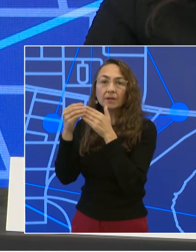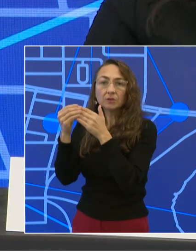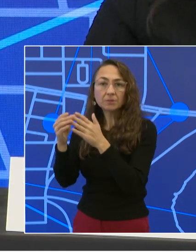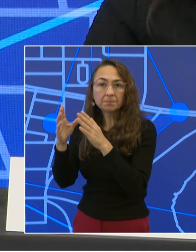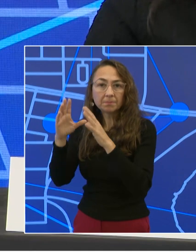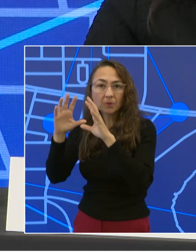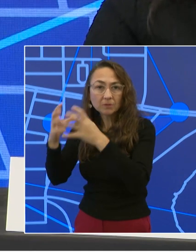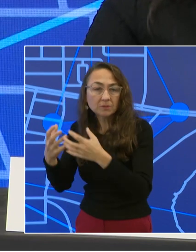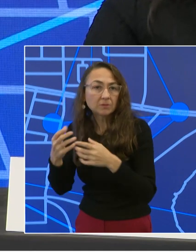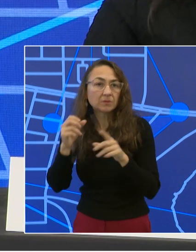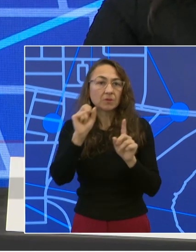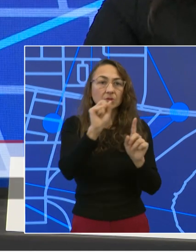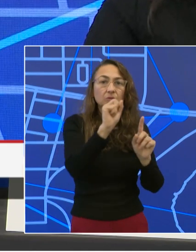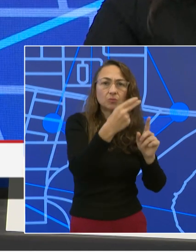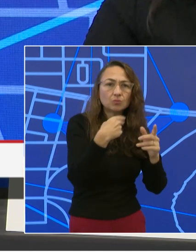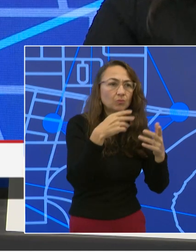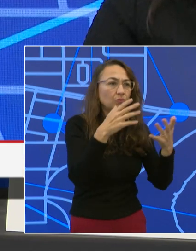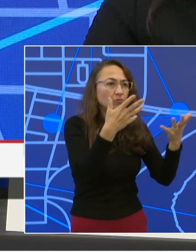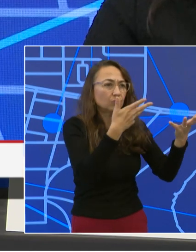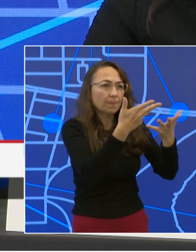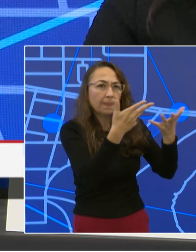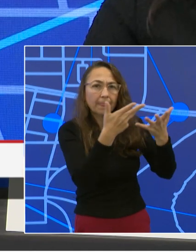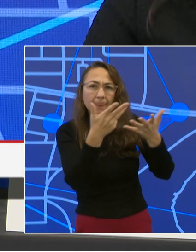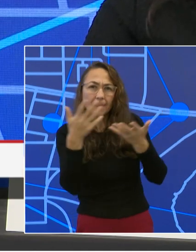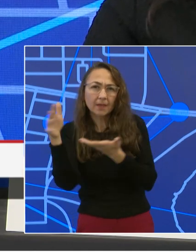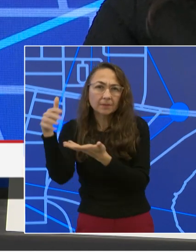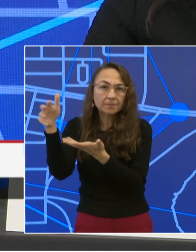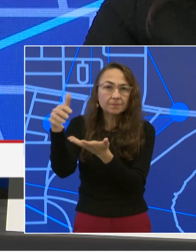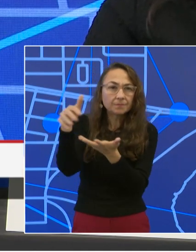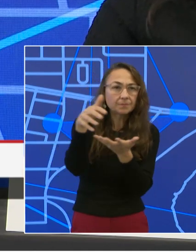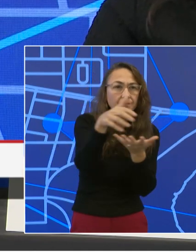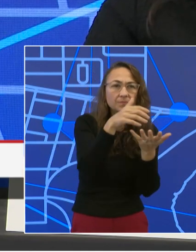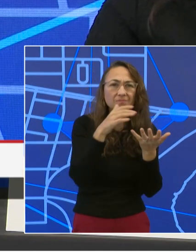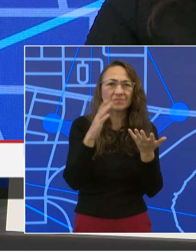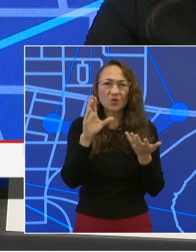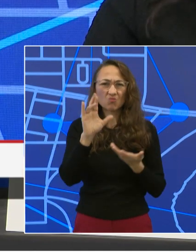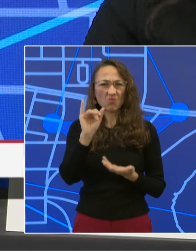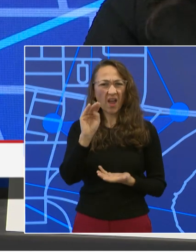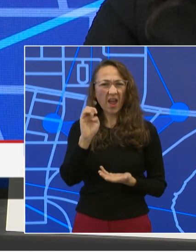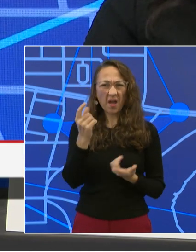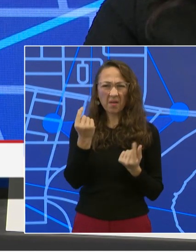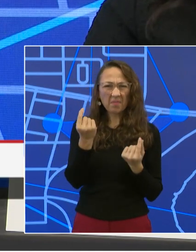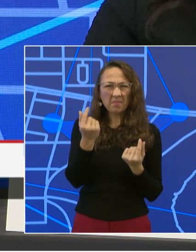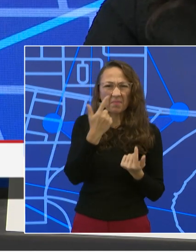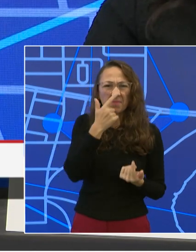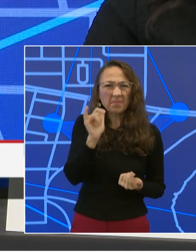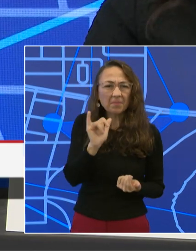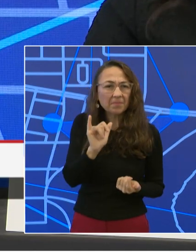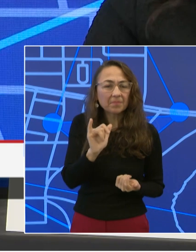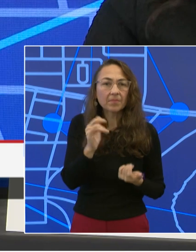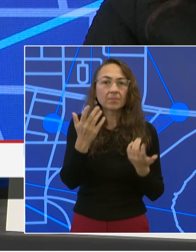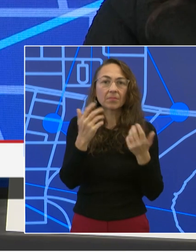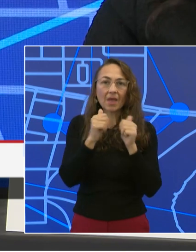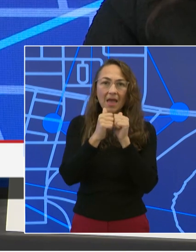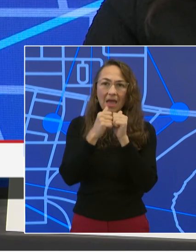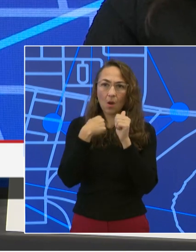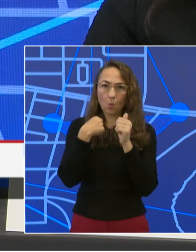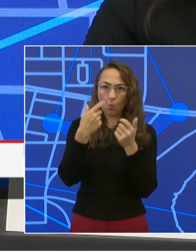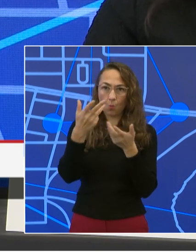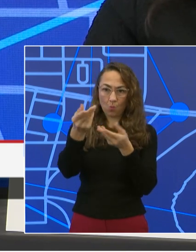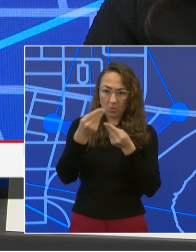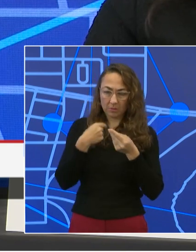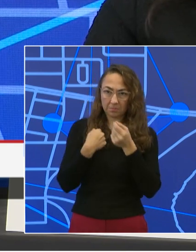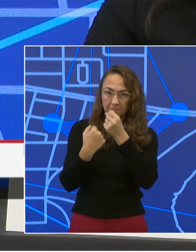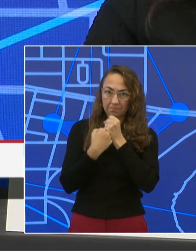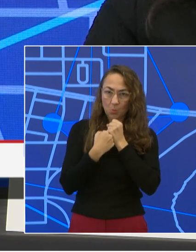really help us in the space of what crime looked like at that time and how they would be instrumental in supporting us with some of the challenges that we were